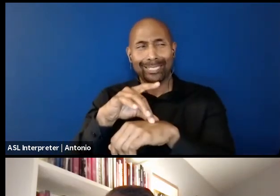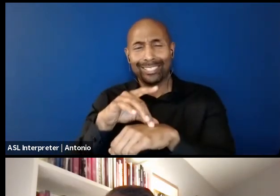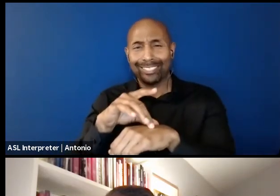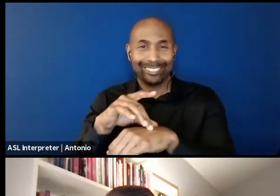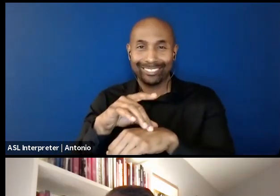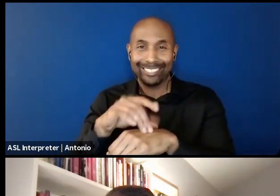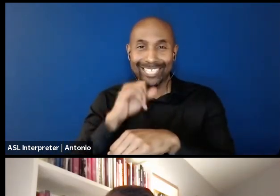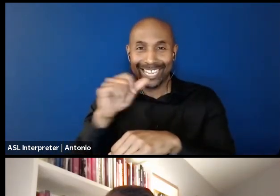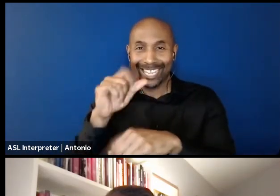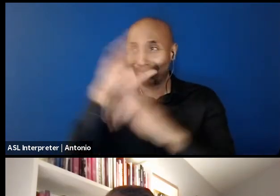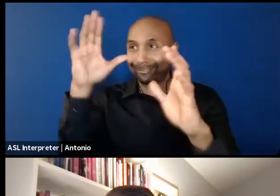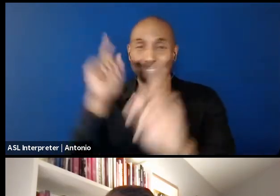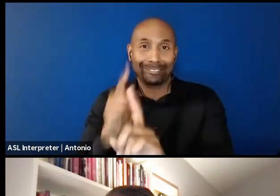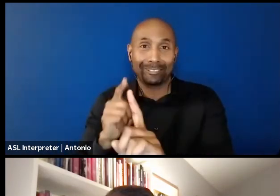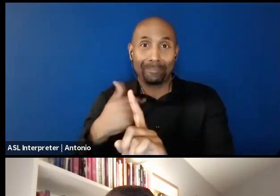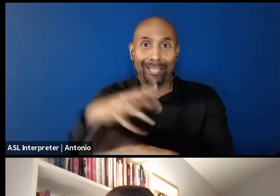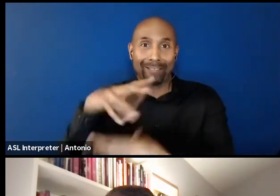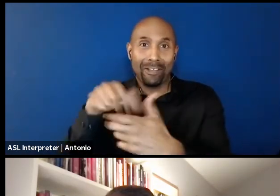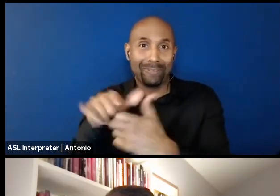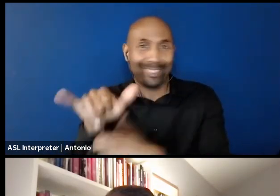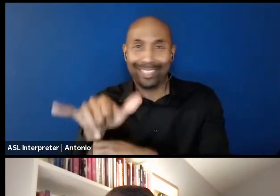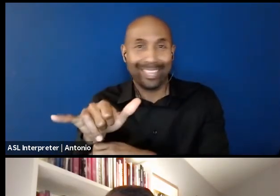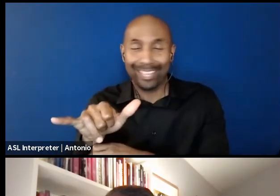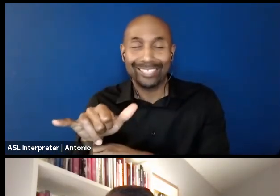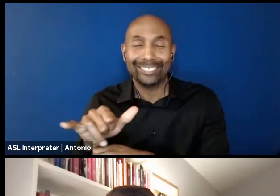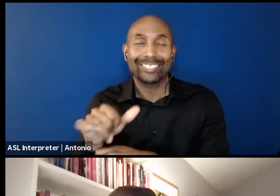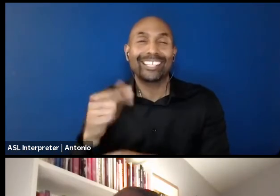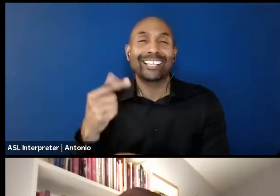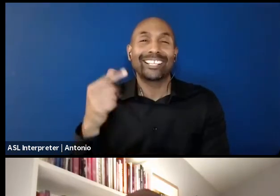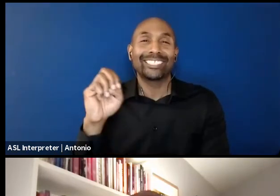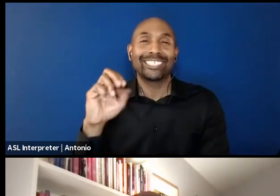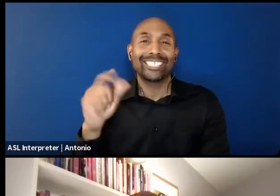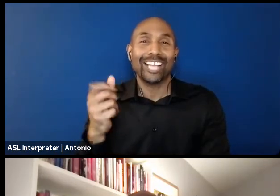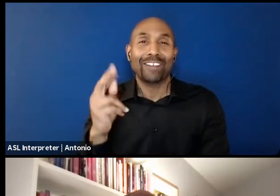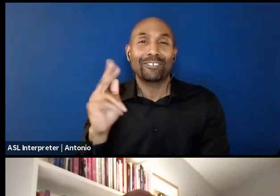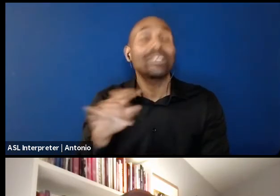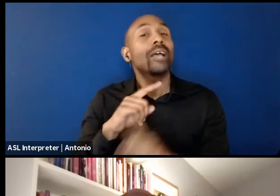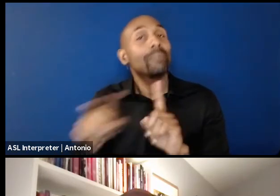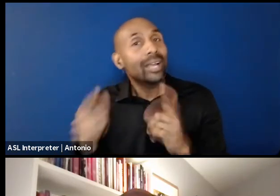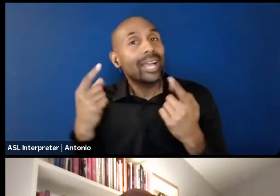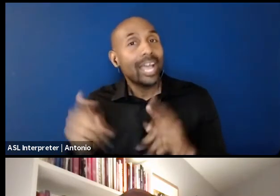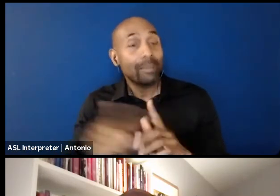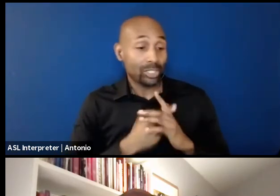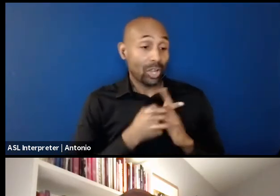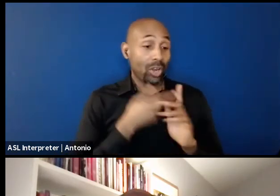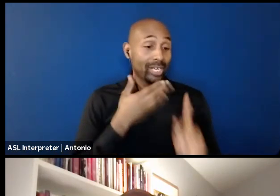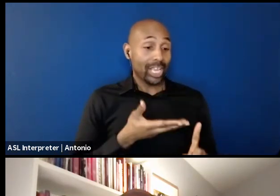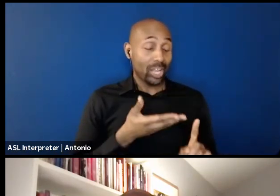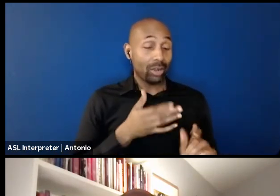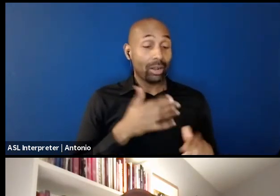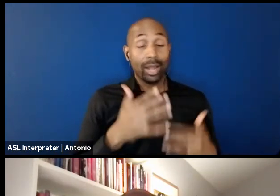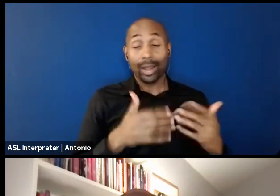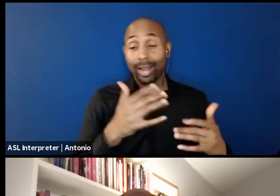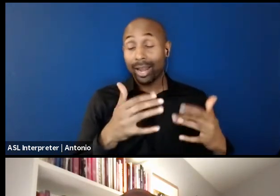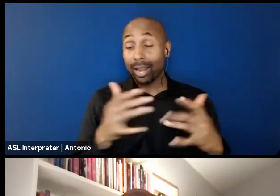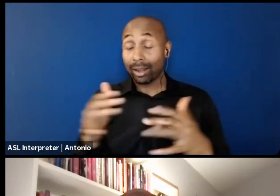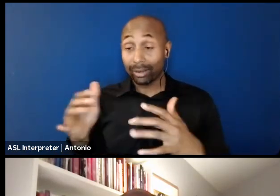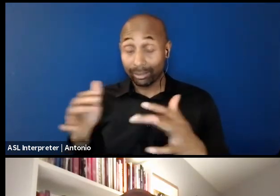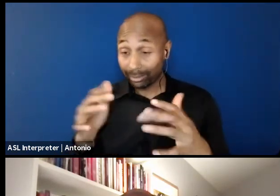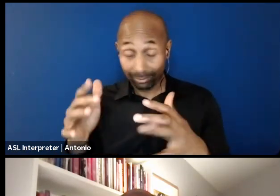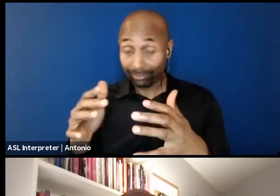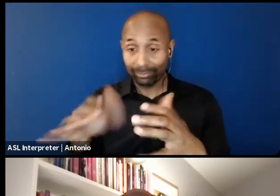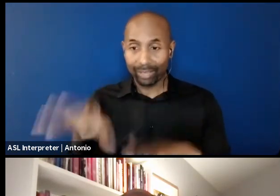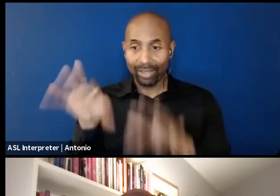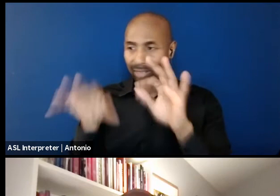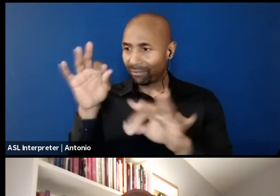from where I thought I was going. So you start in one place, and then you end up someplace, or places rather, you